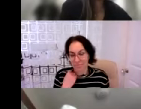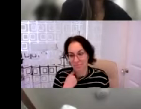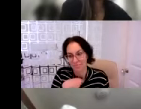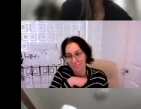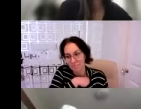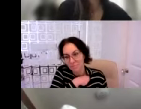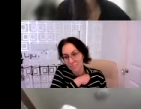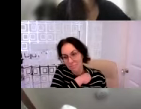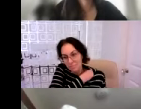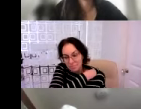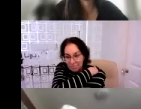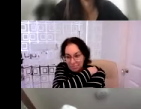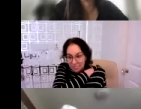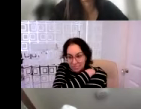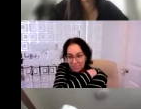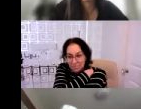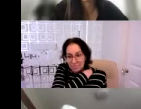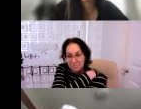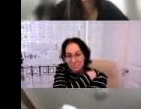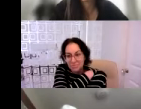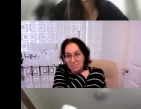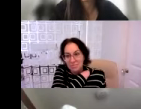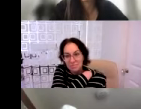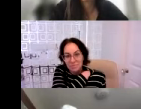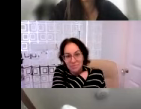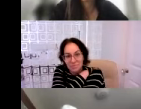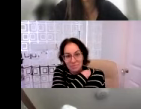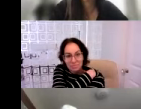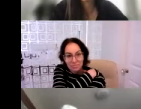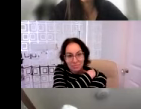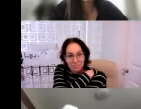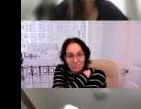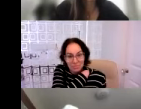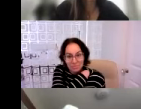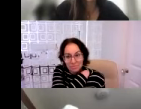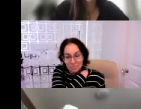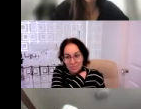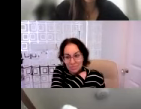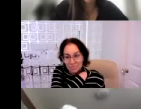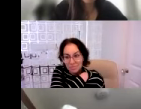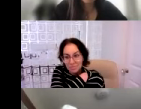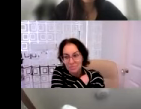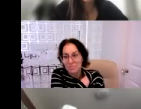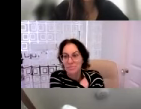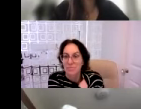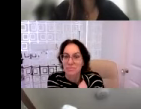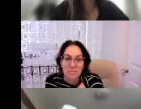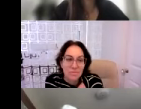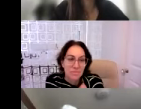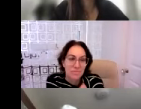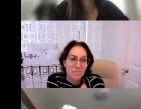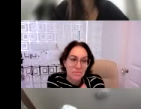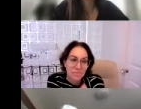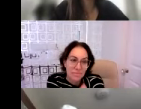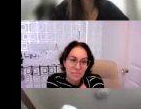science, computer science have largely embraced Python. So we're trying to embrace that too. So all the software developers that